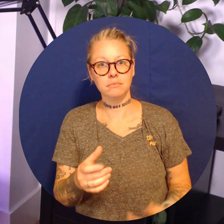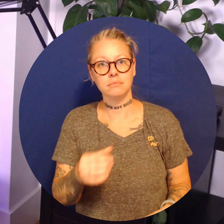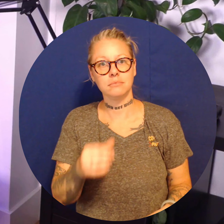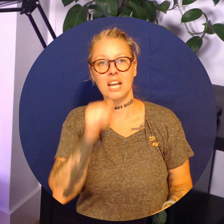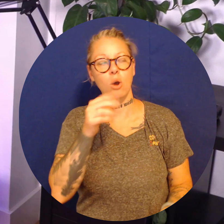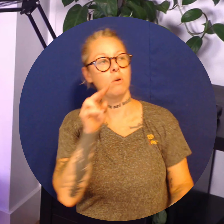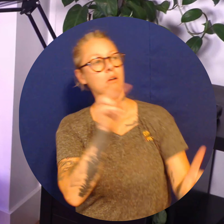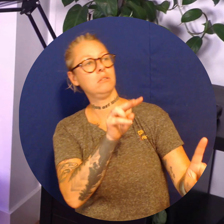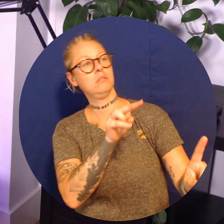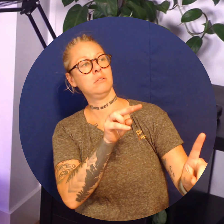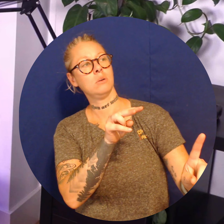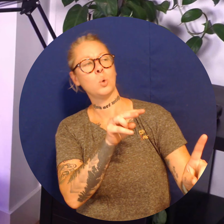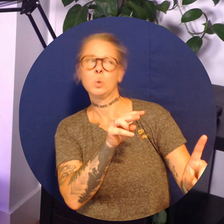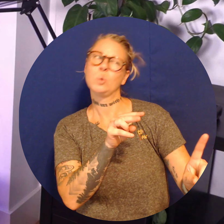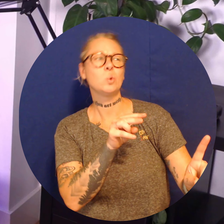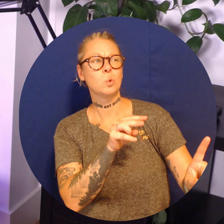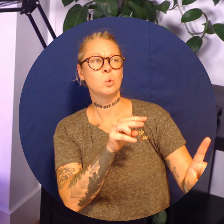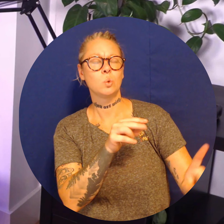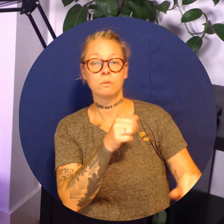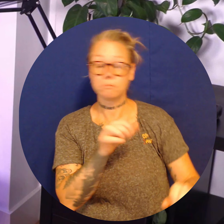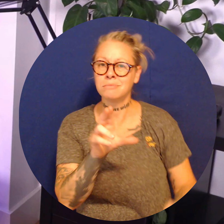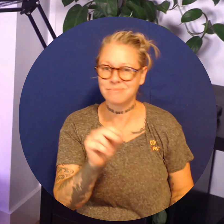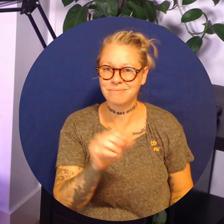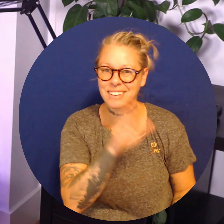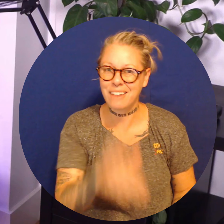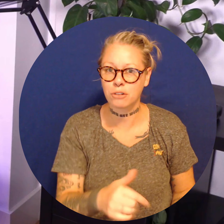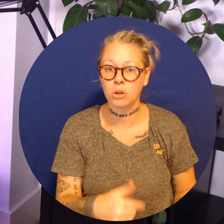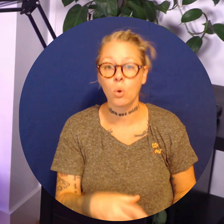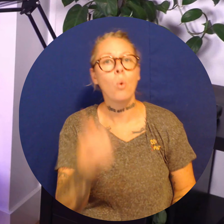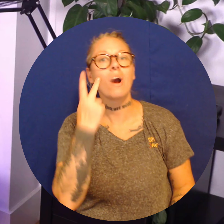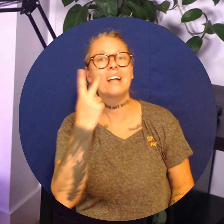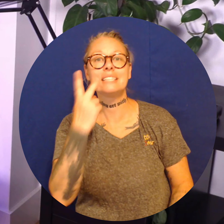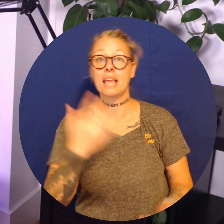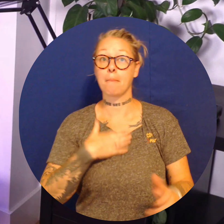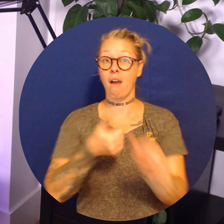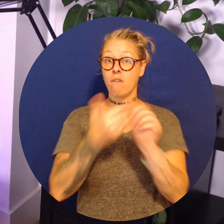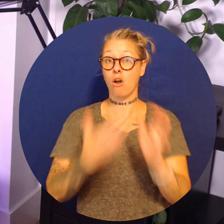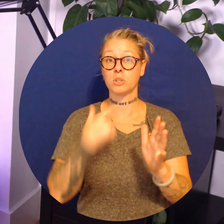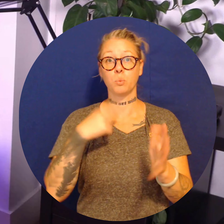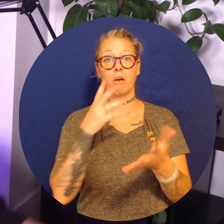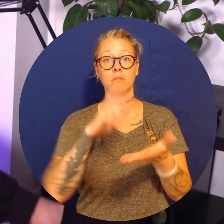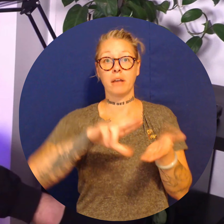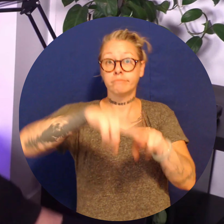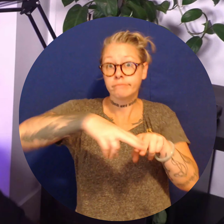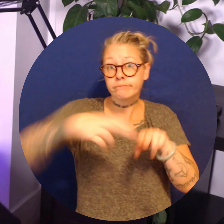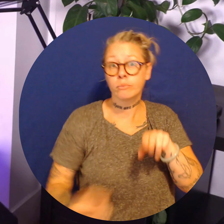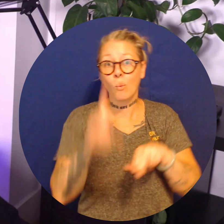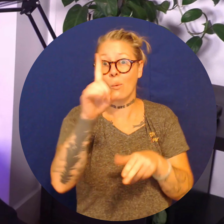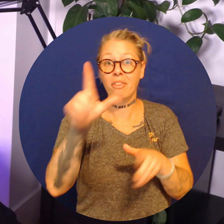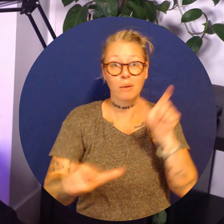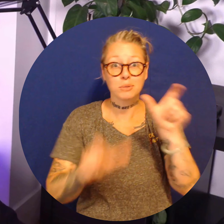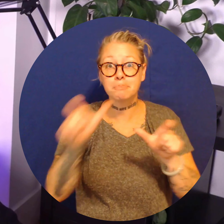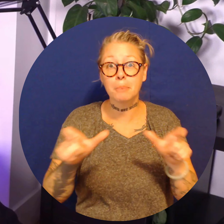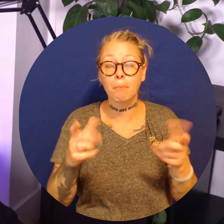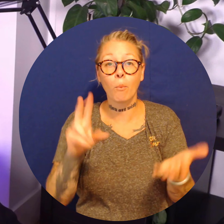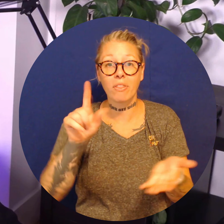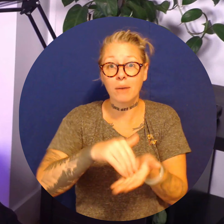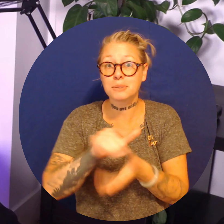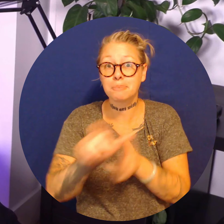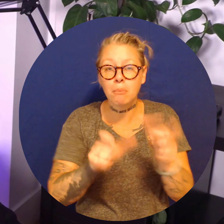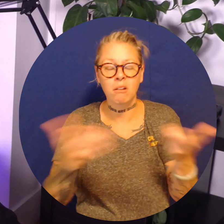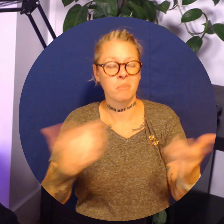i don't look at it anything anymore like oh or like sometimes i see like my followers drop a thousand or something like oh i guess people didn't like that